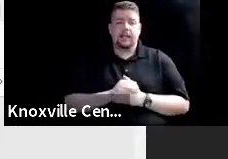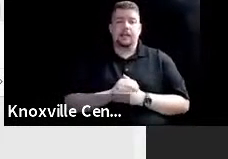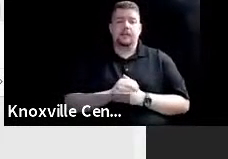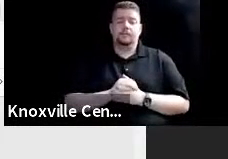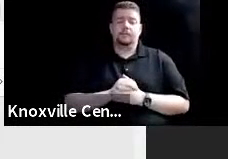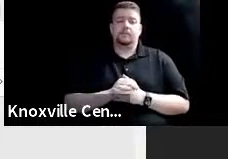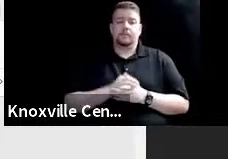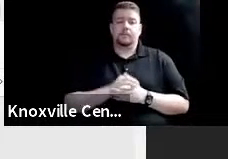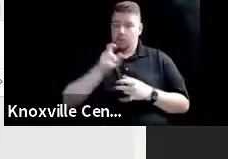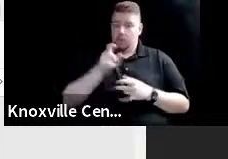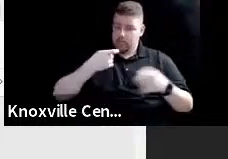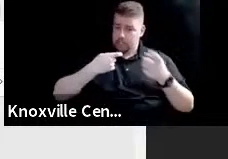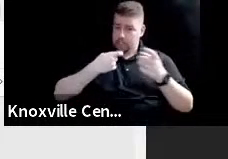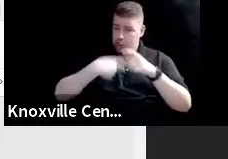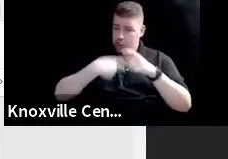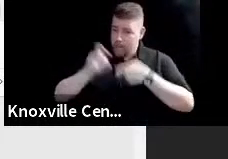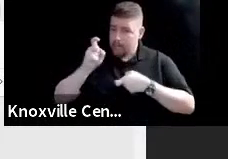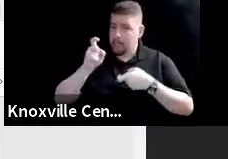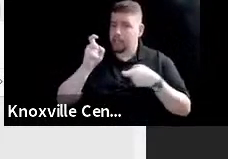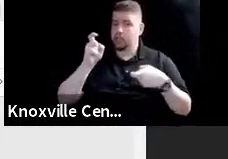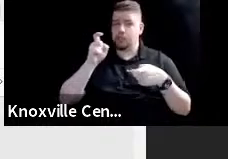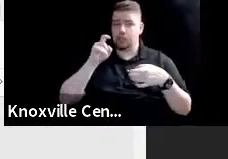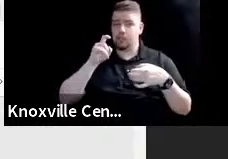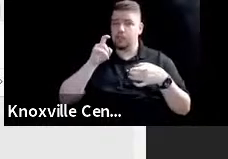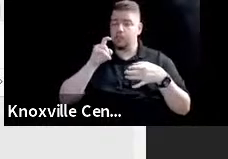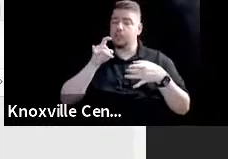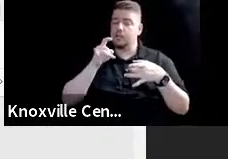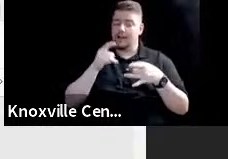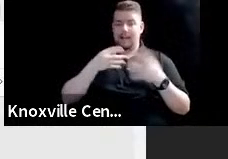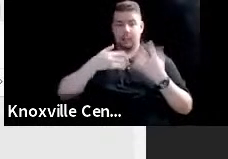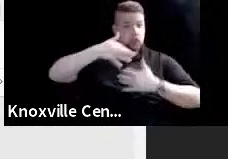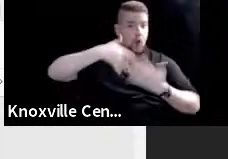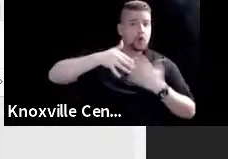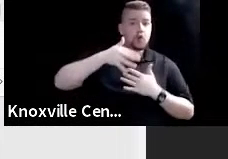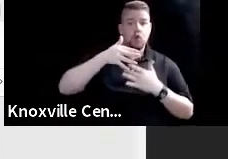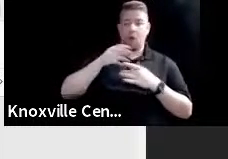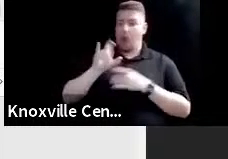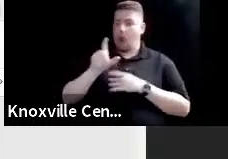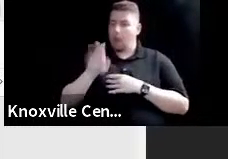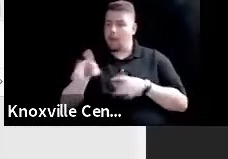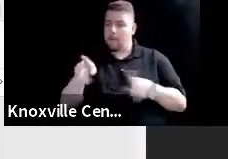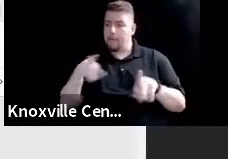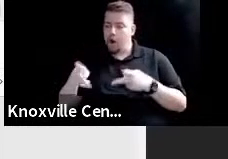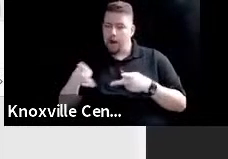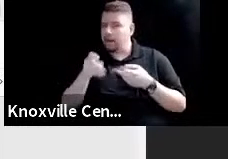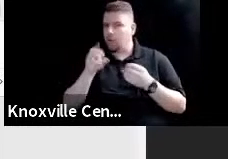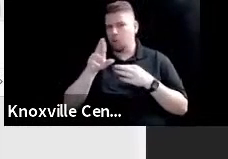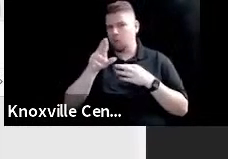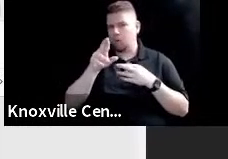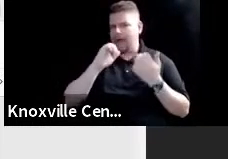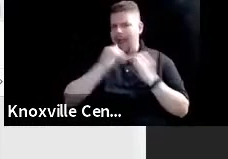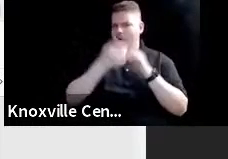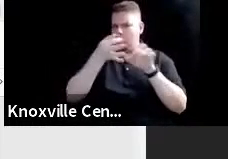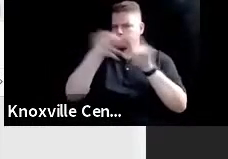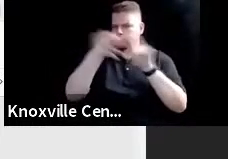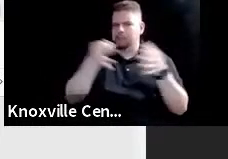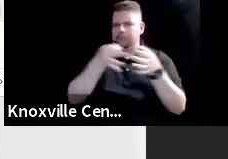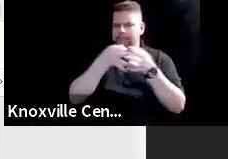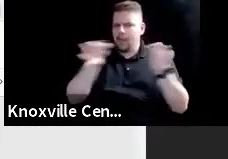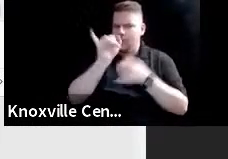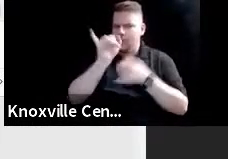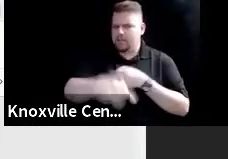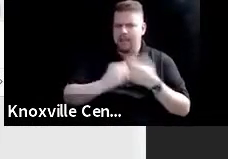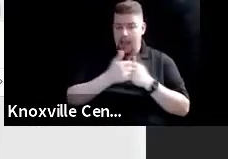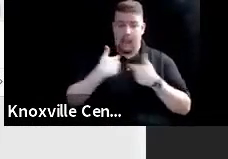So do we need to change that to a club social or a club party? I don't know. I'm just asking because